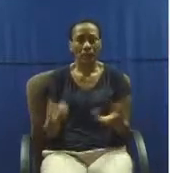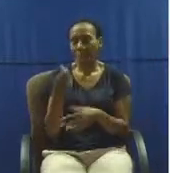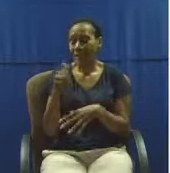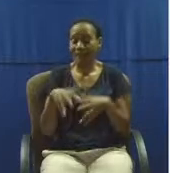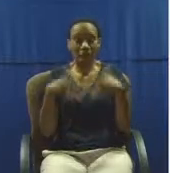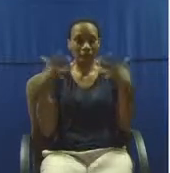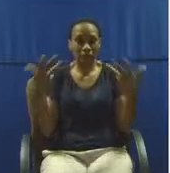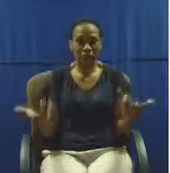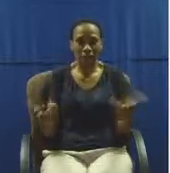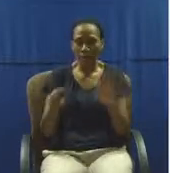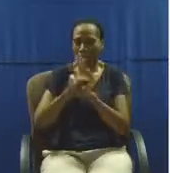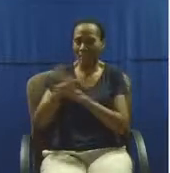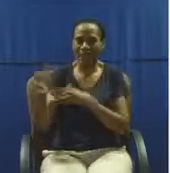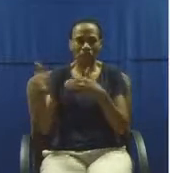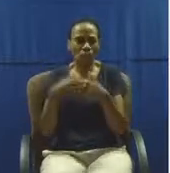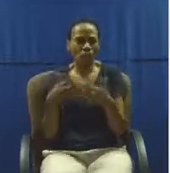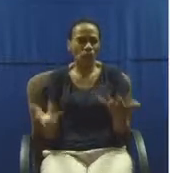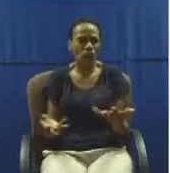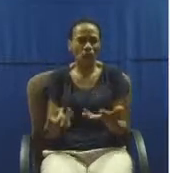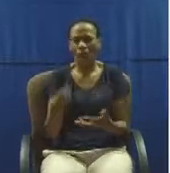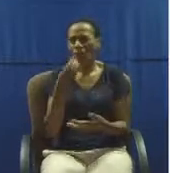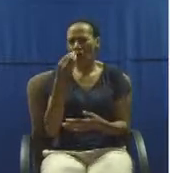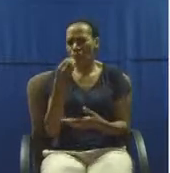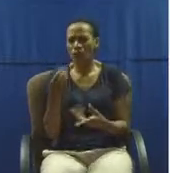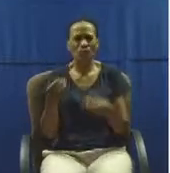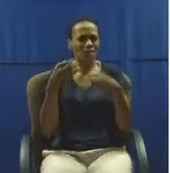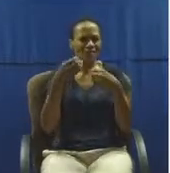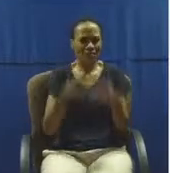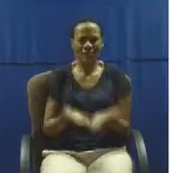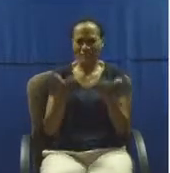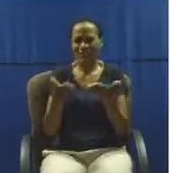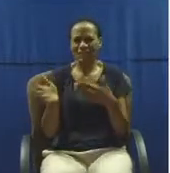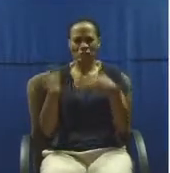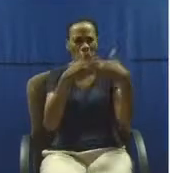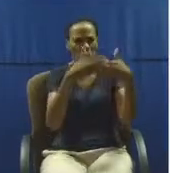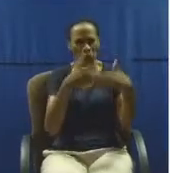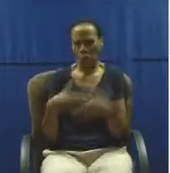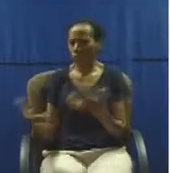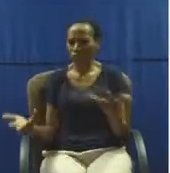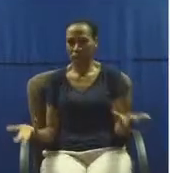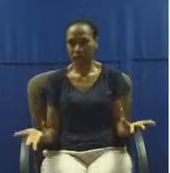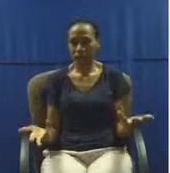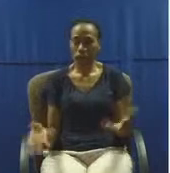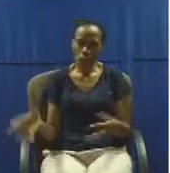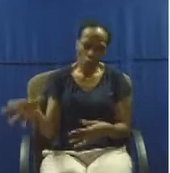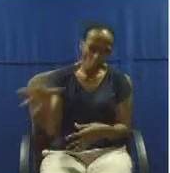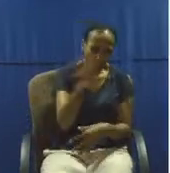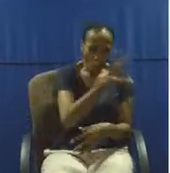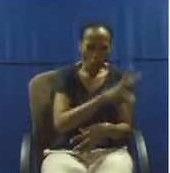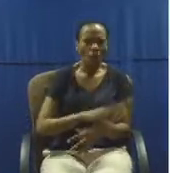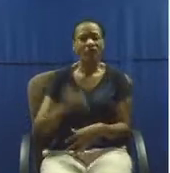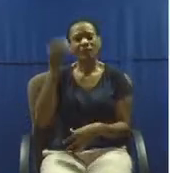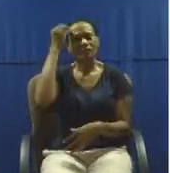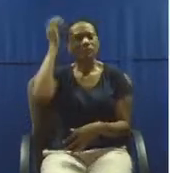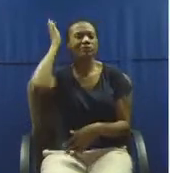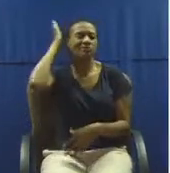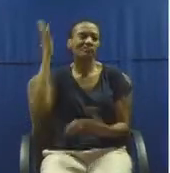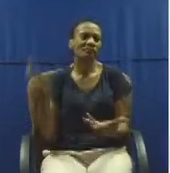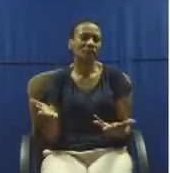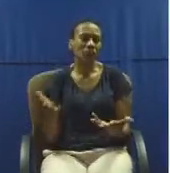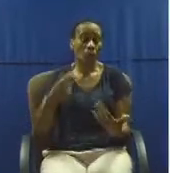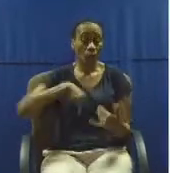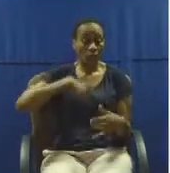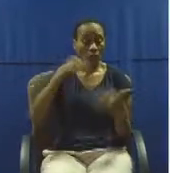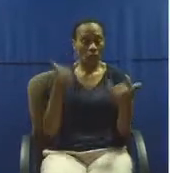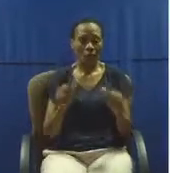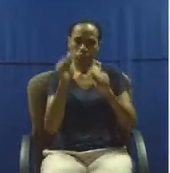find markets for their goods and services. So all that needs to be taken into account as we